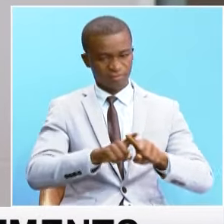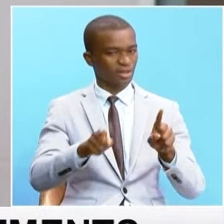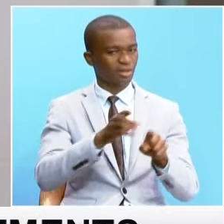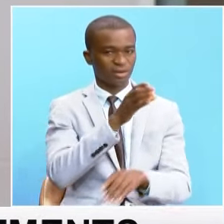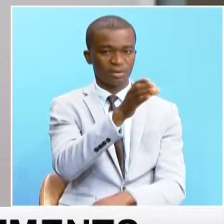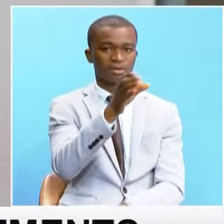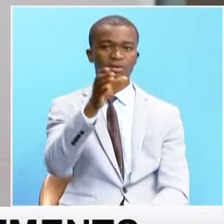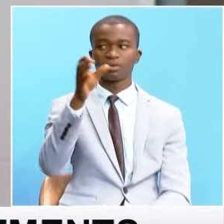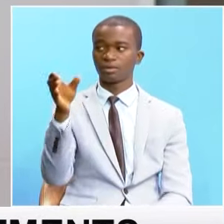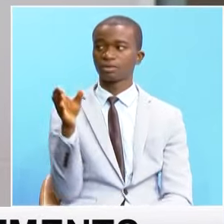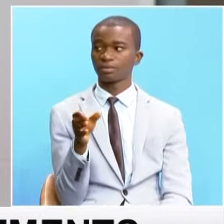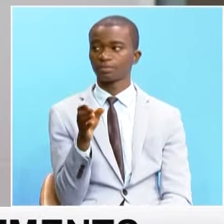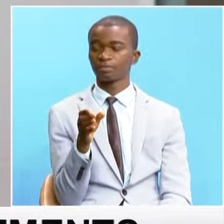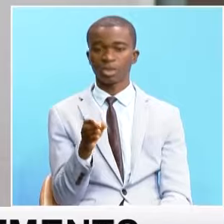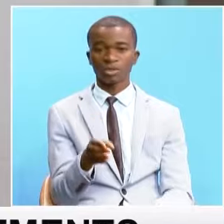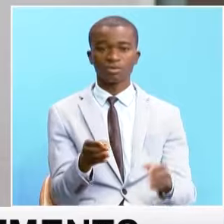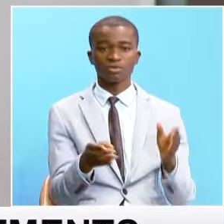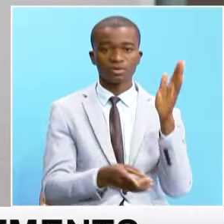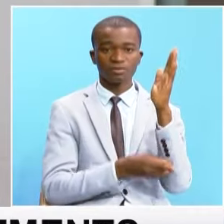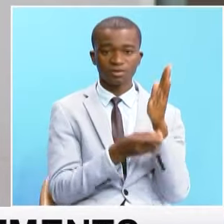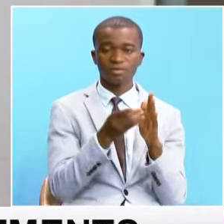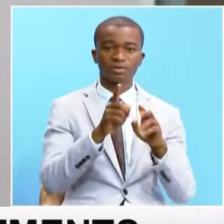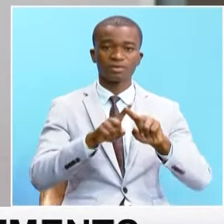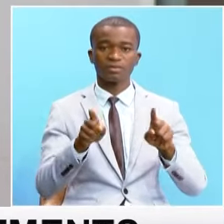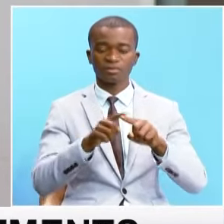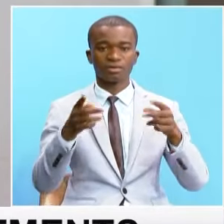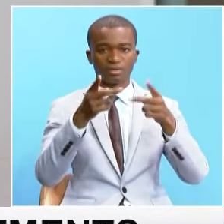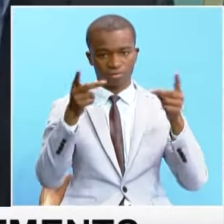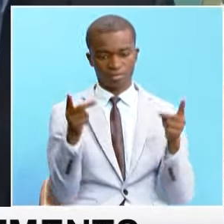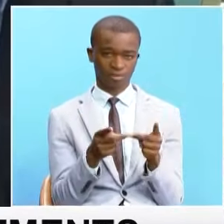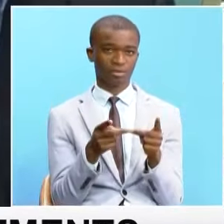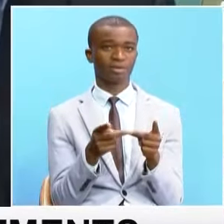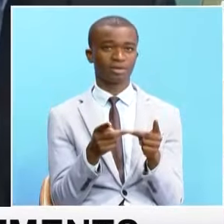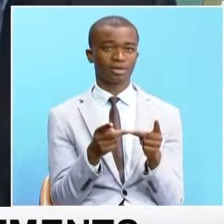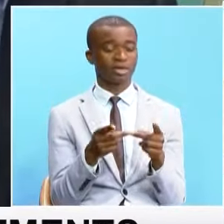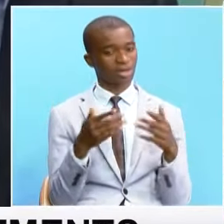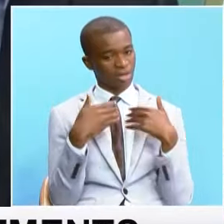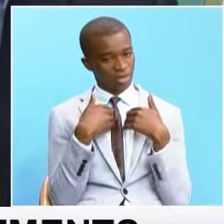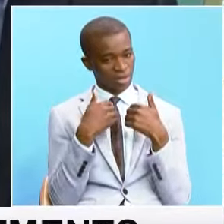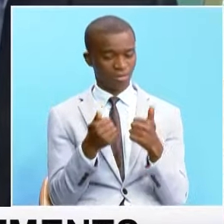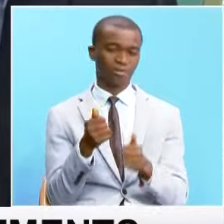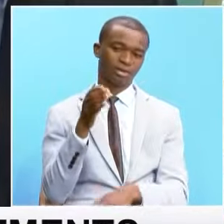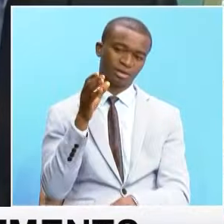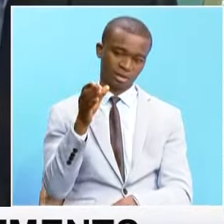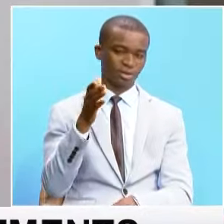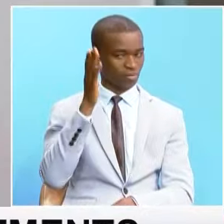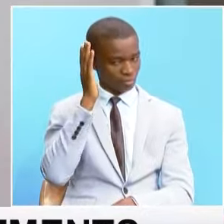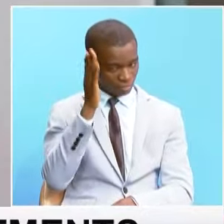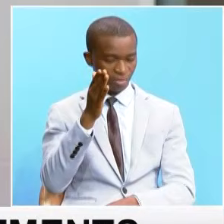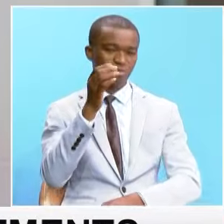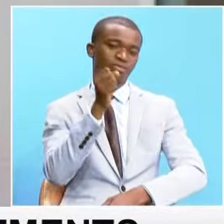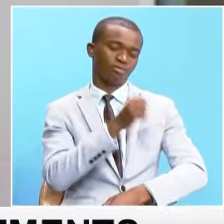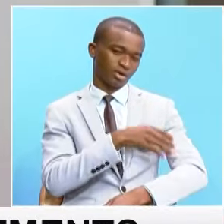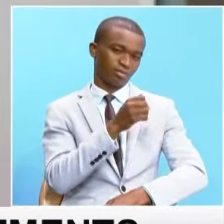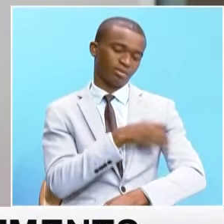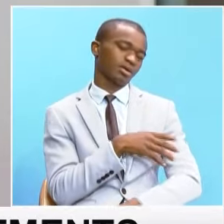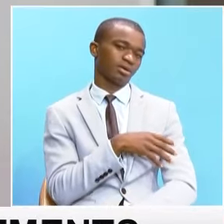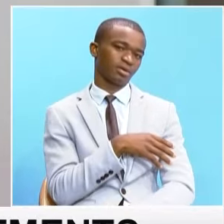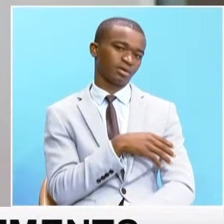To develop in cluster overseas and cooperate deeply with Zambia's local